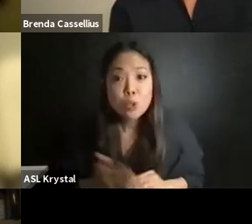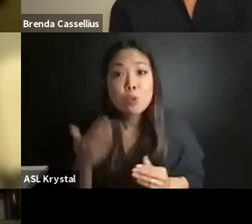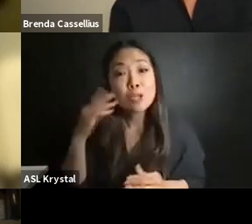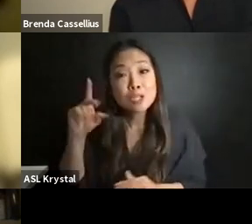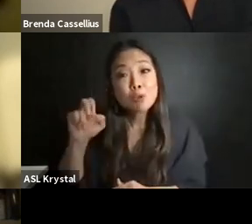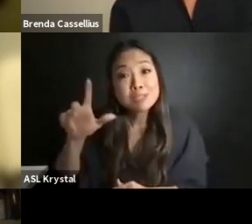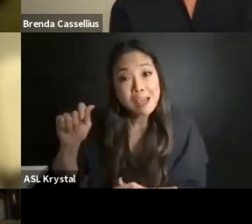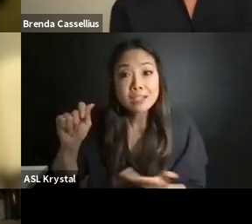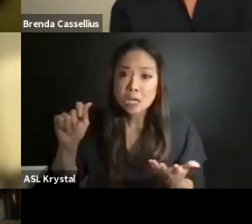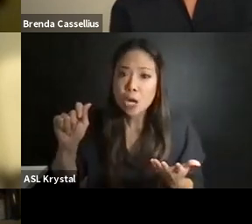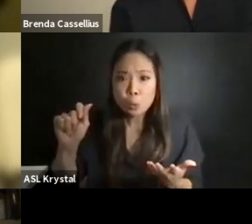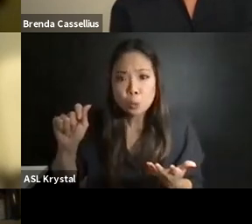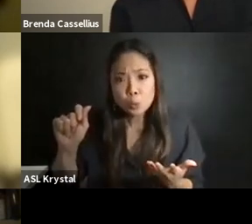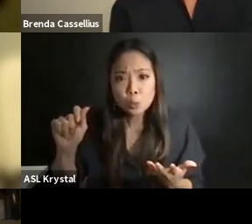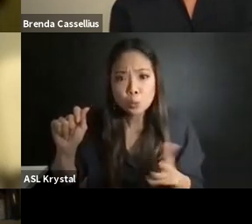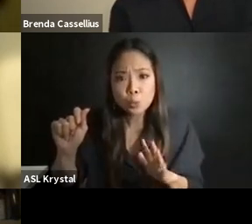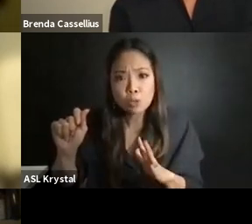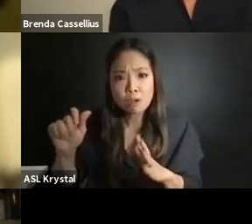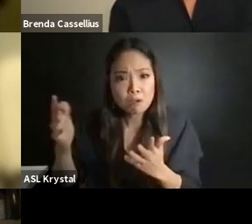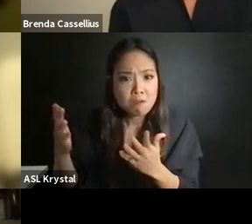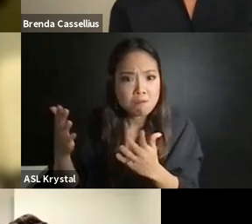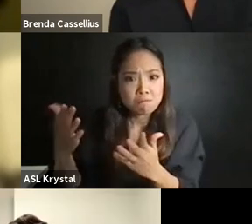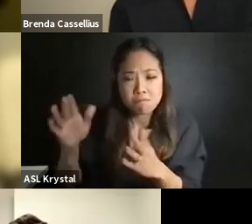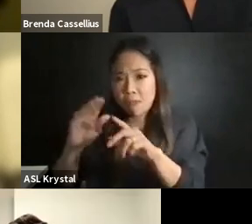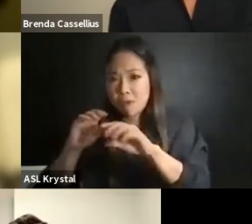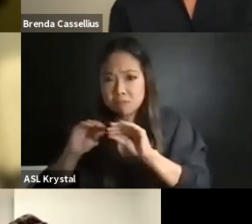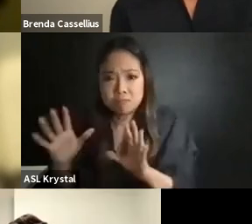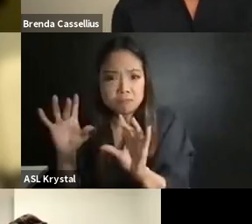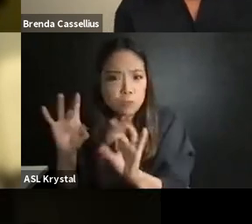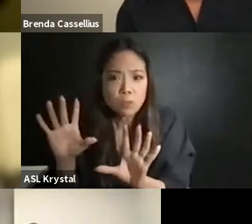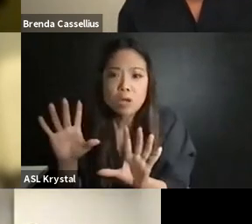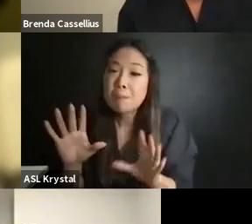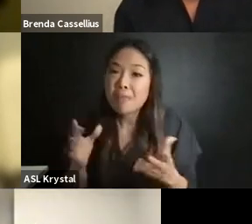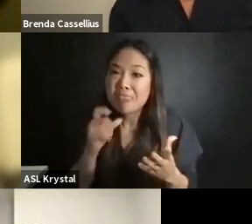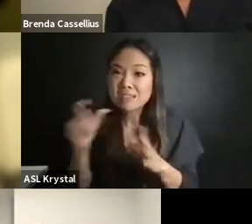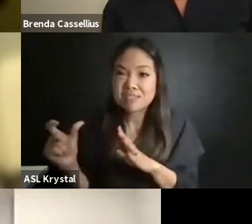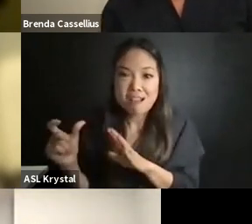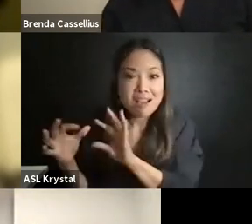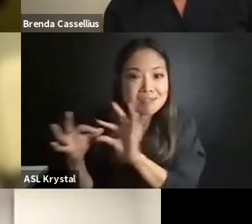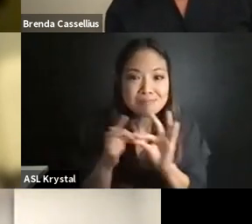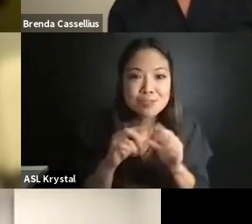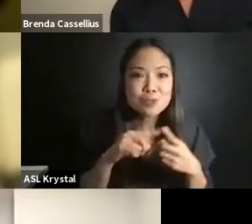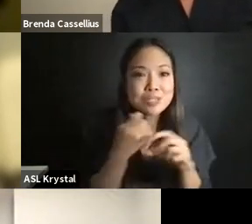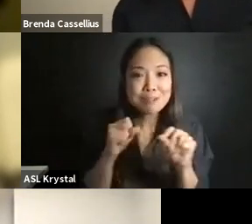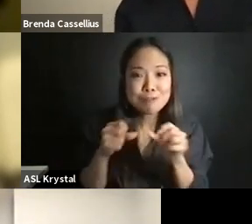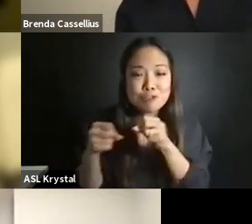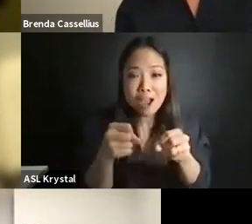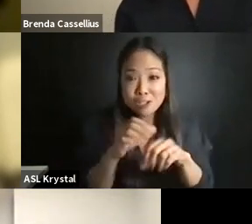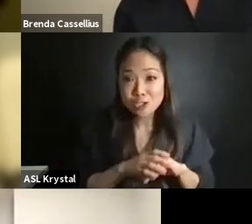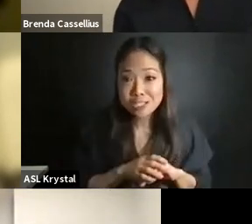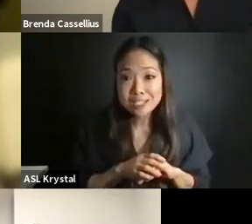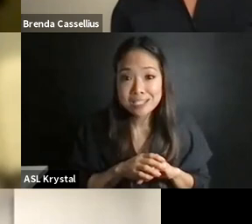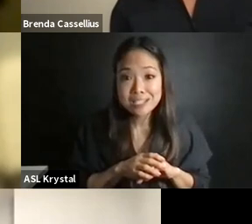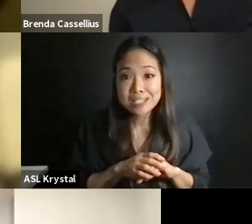fact has not modified our strategy safe distancing is now impossible in our schools we are not